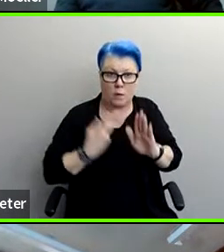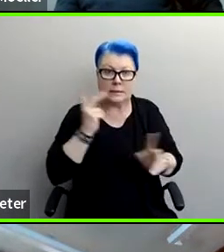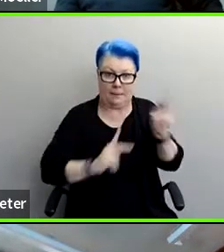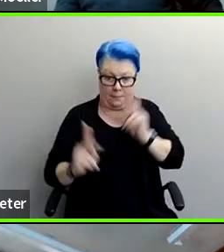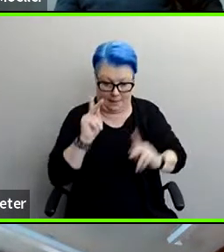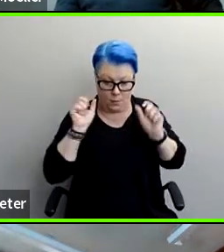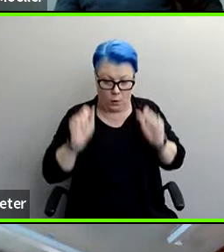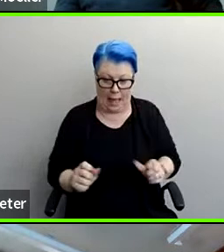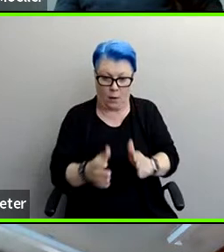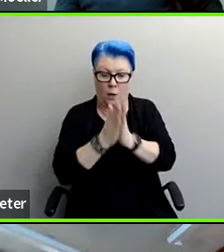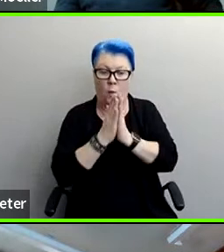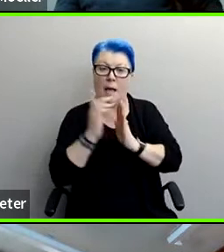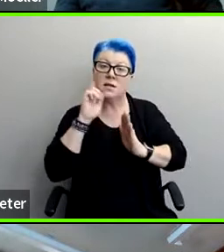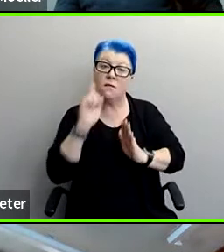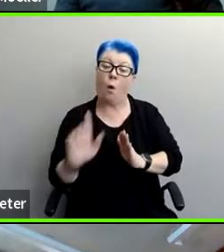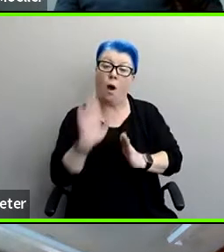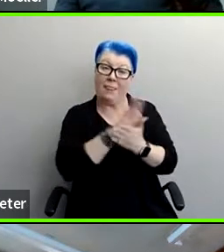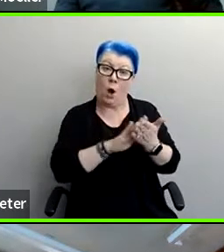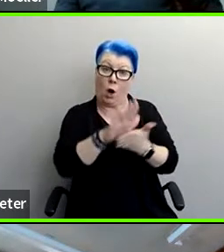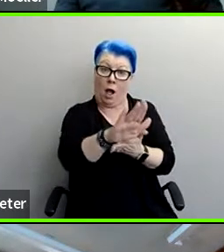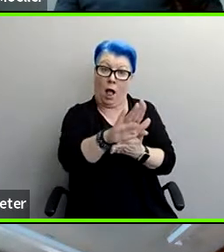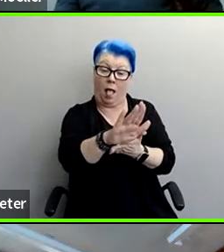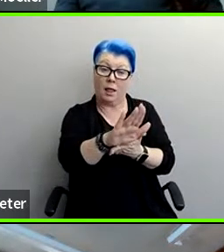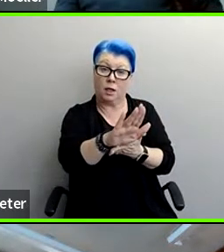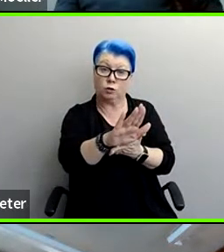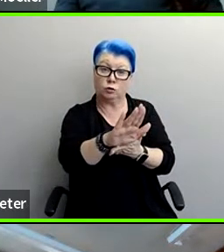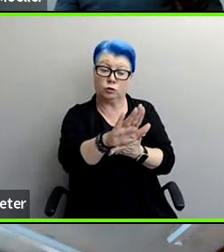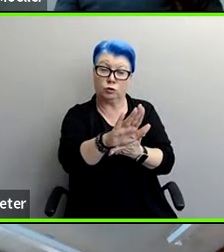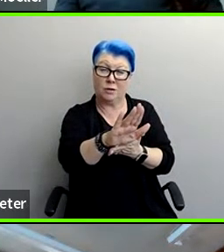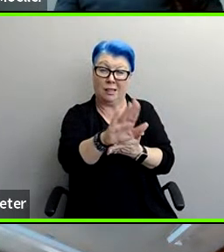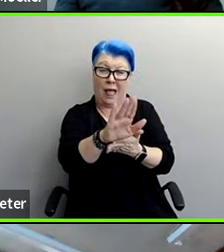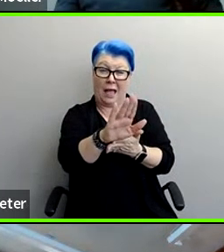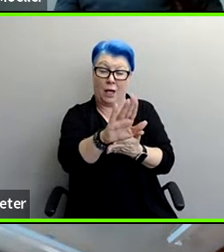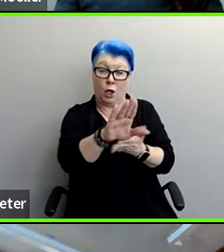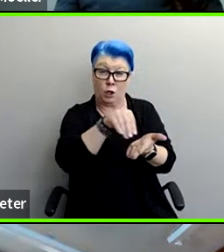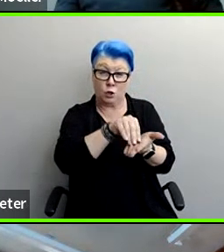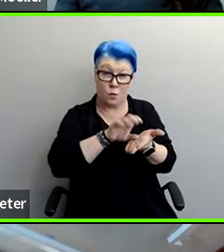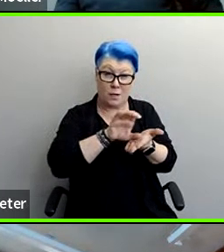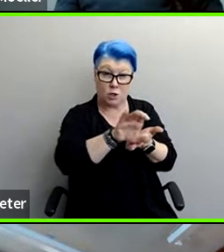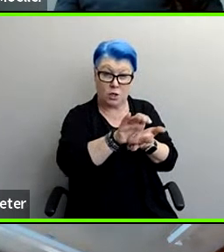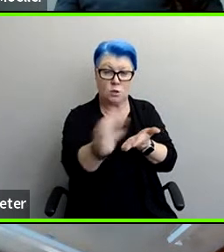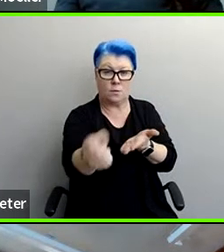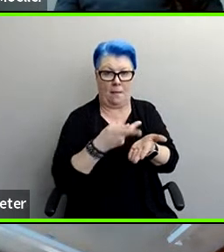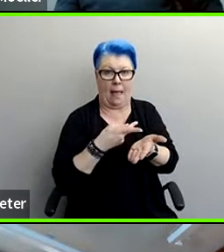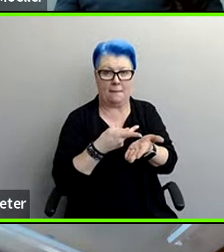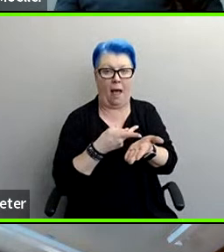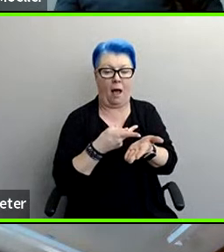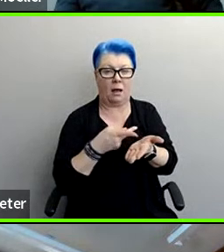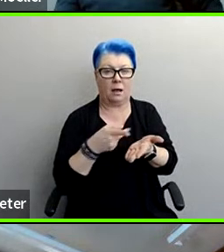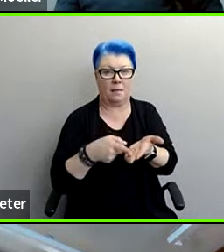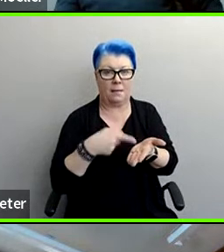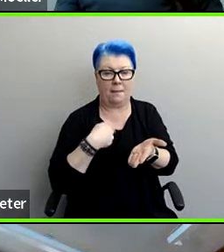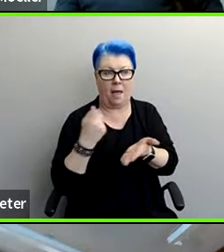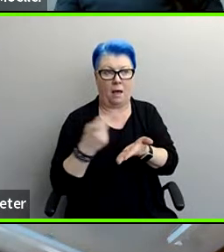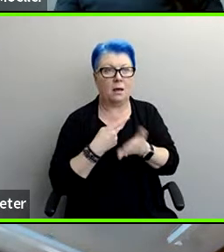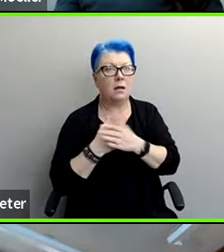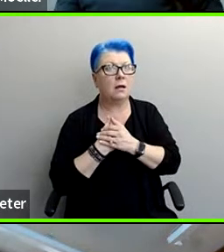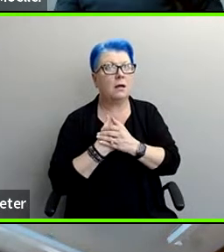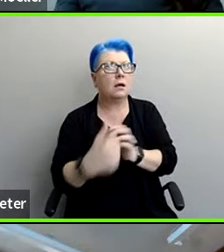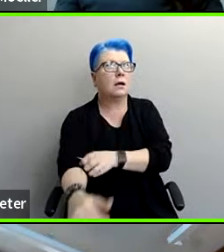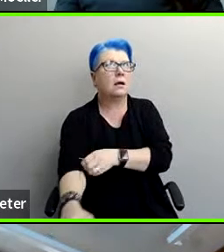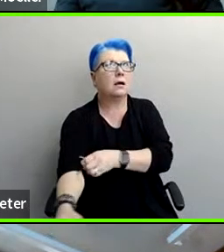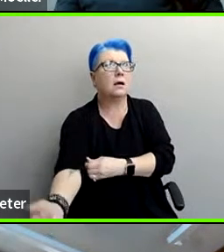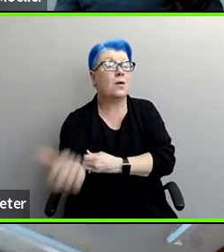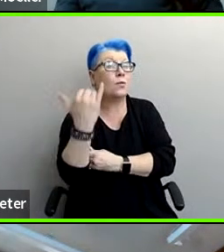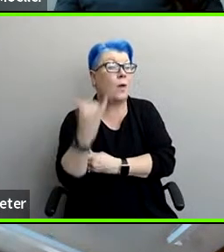can request for tuition reimbursement, and also looking at changing the limitations, because currently, right now,